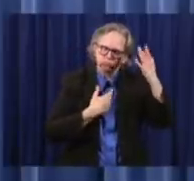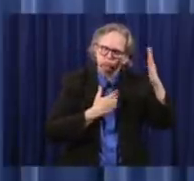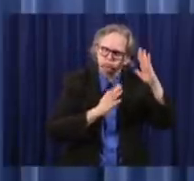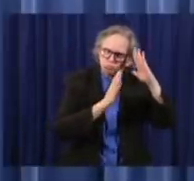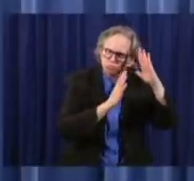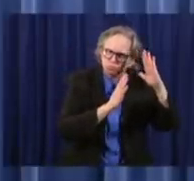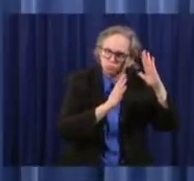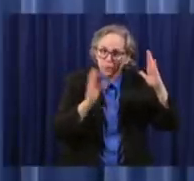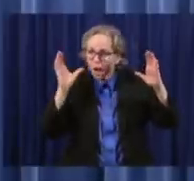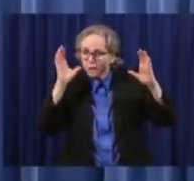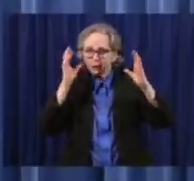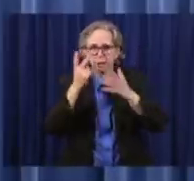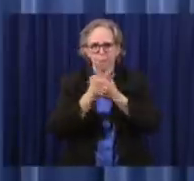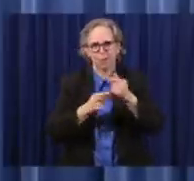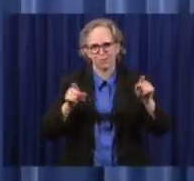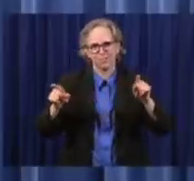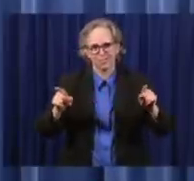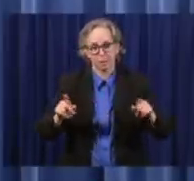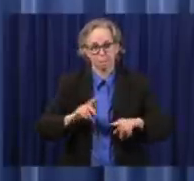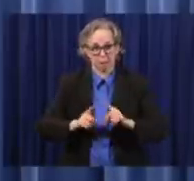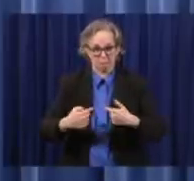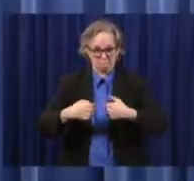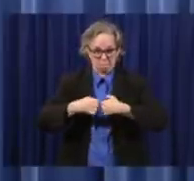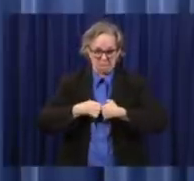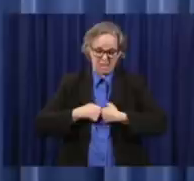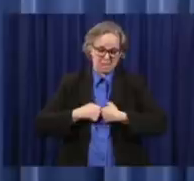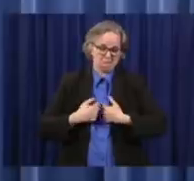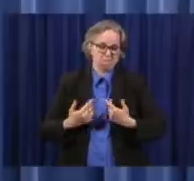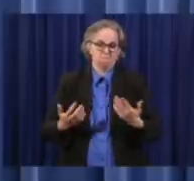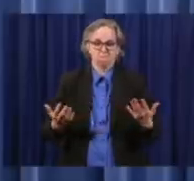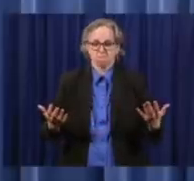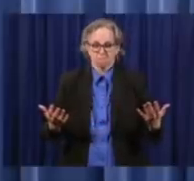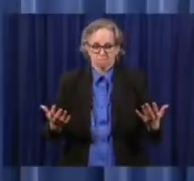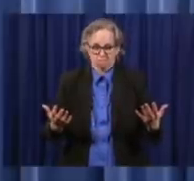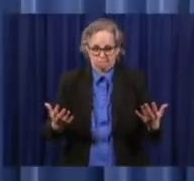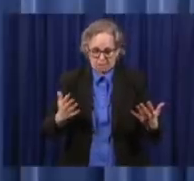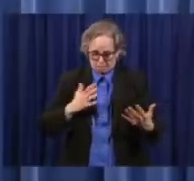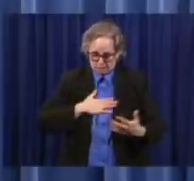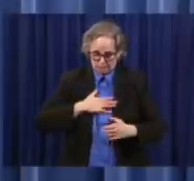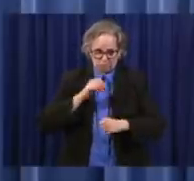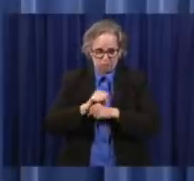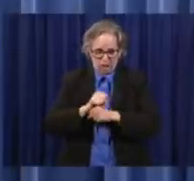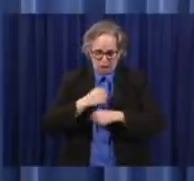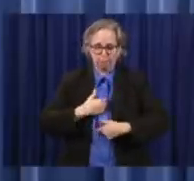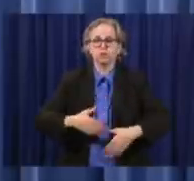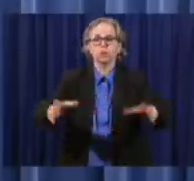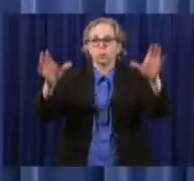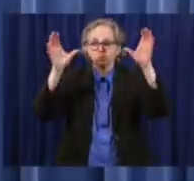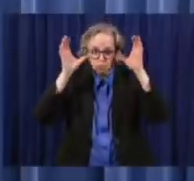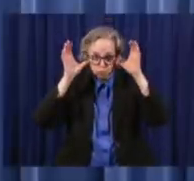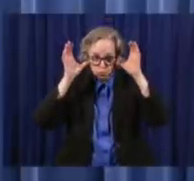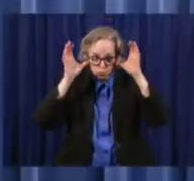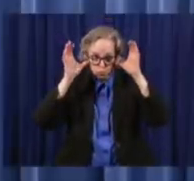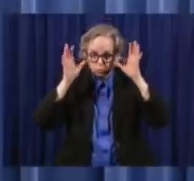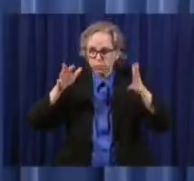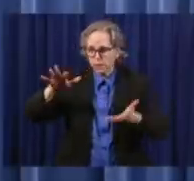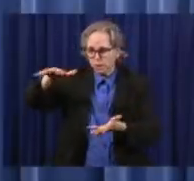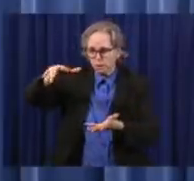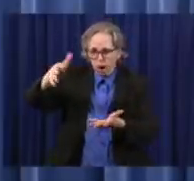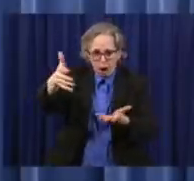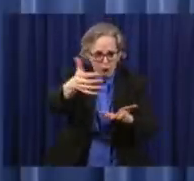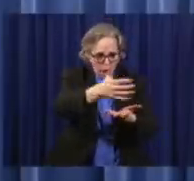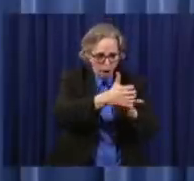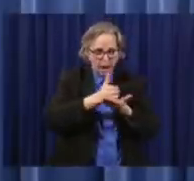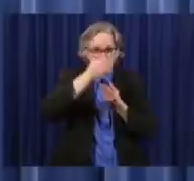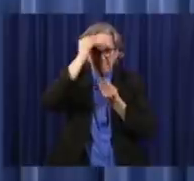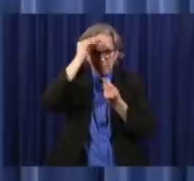listen. But ultimately, our job is to listen. Our job is to take all the input. But I'm